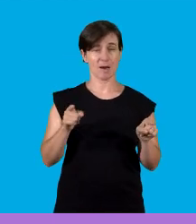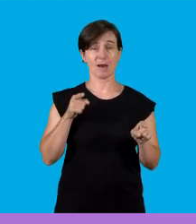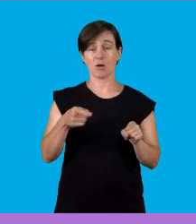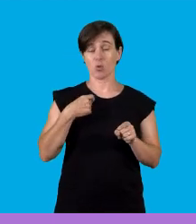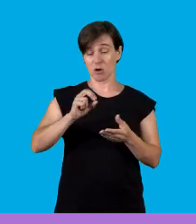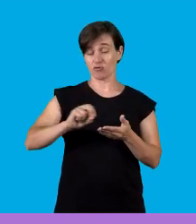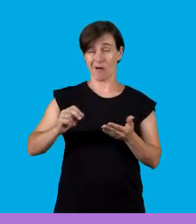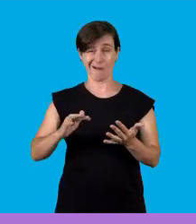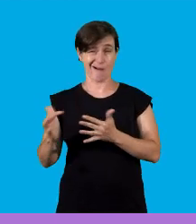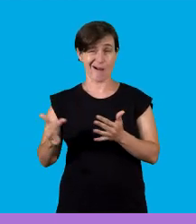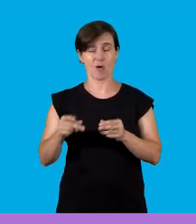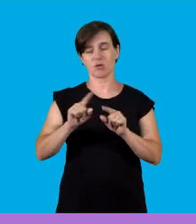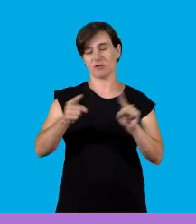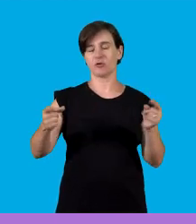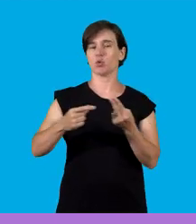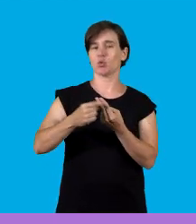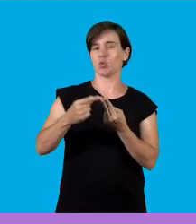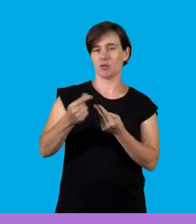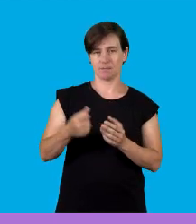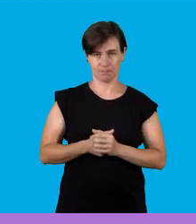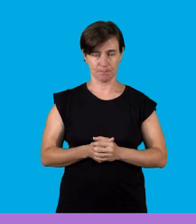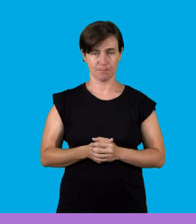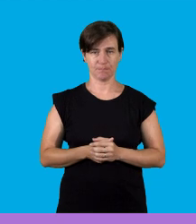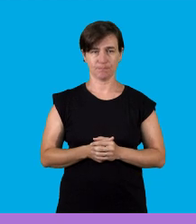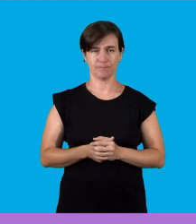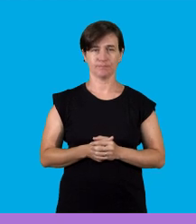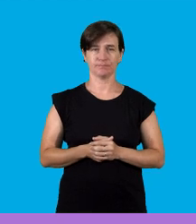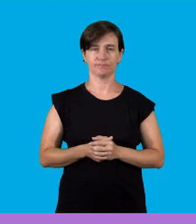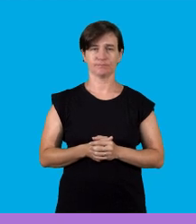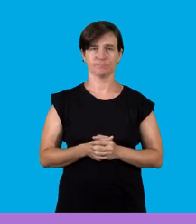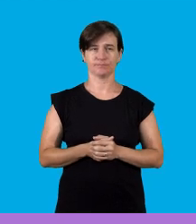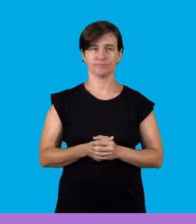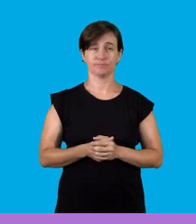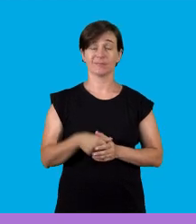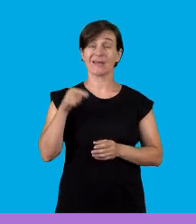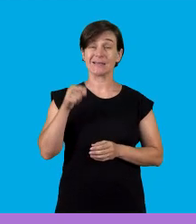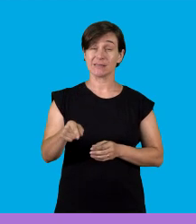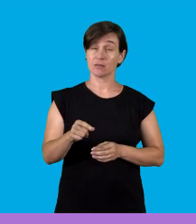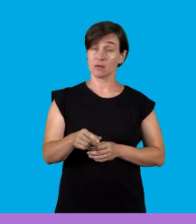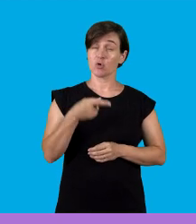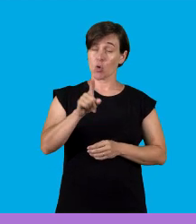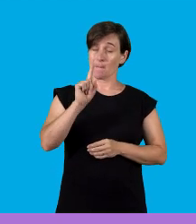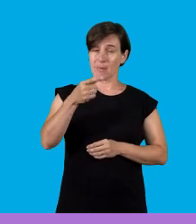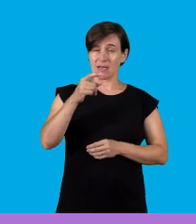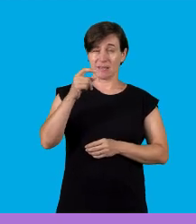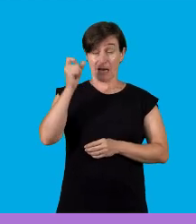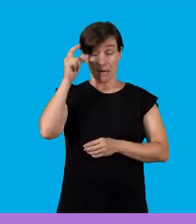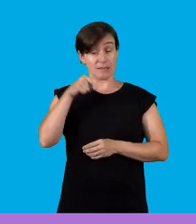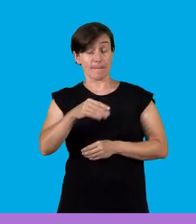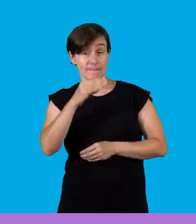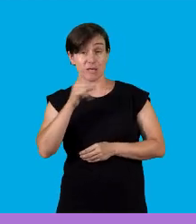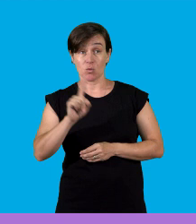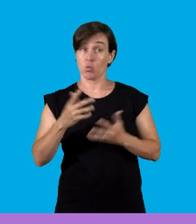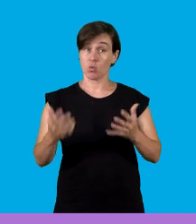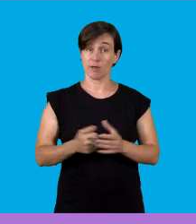it's expressed by means of different units. Okay, now let's look at some other important terminology that you should